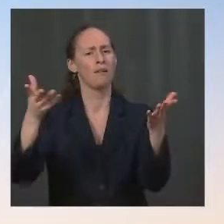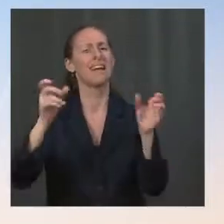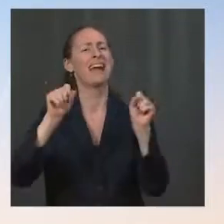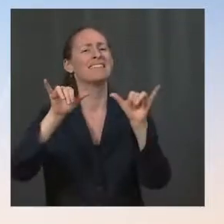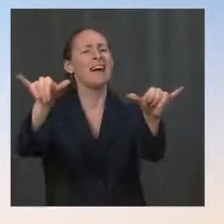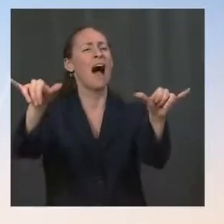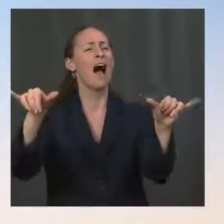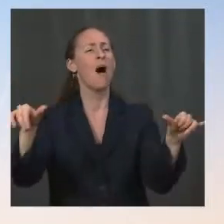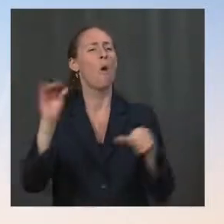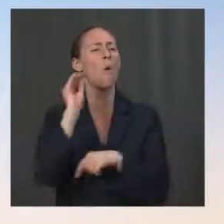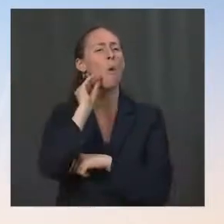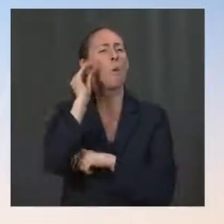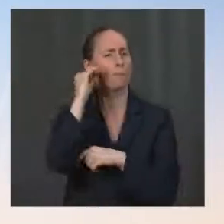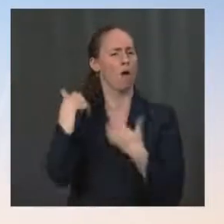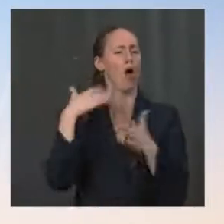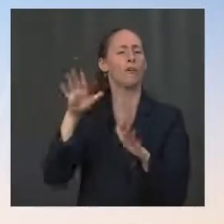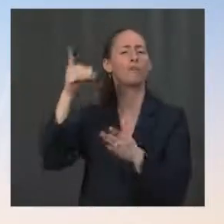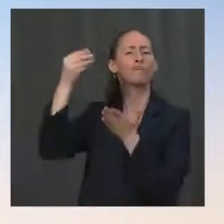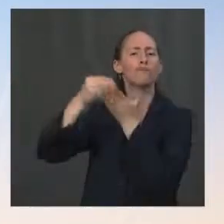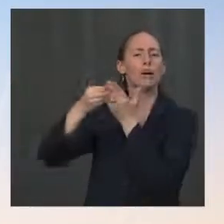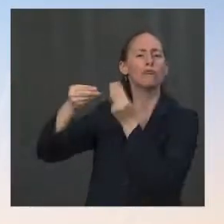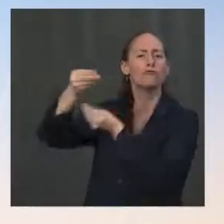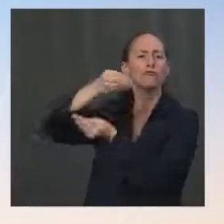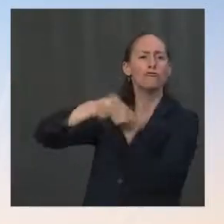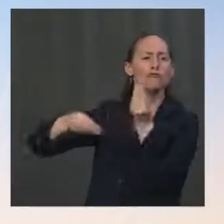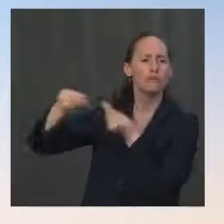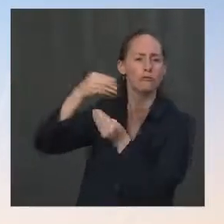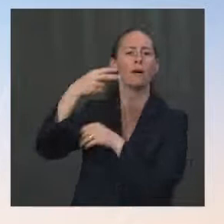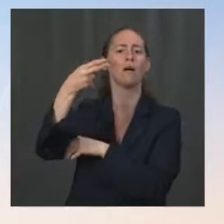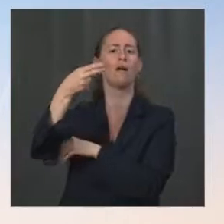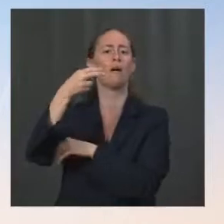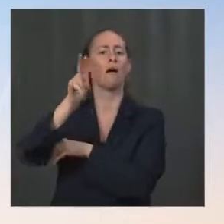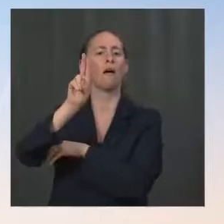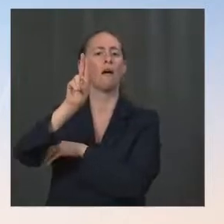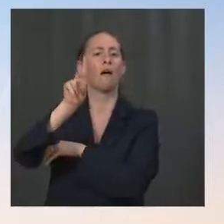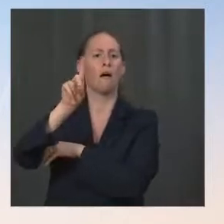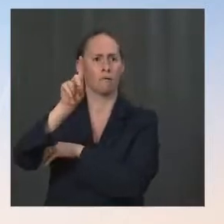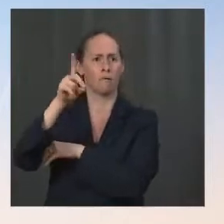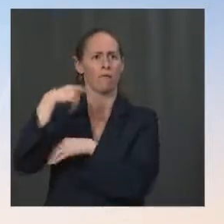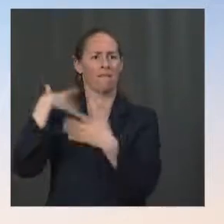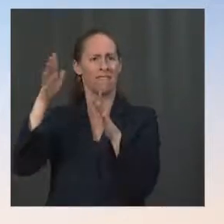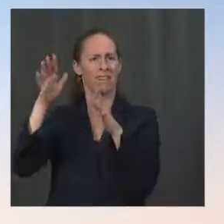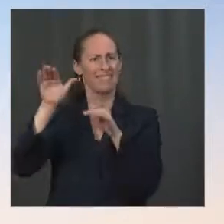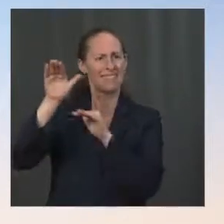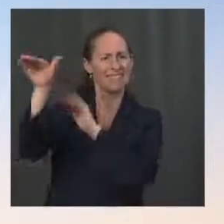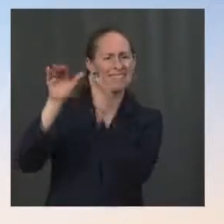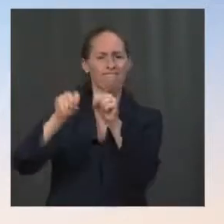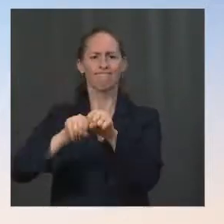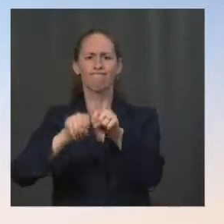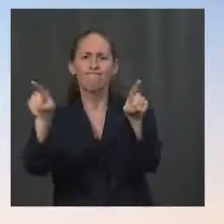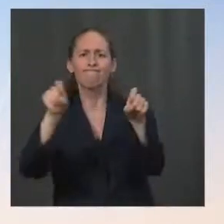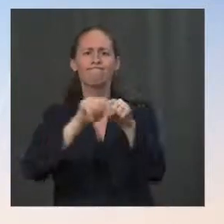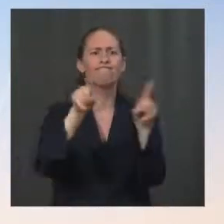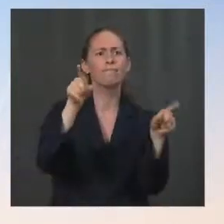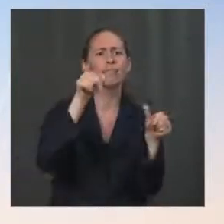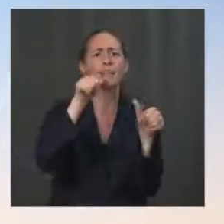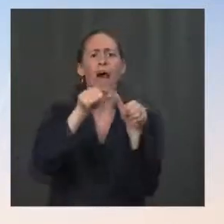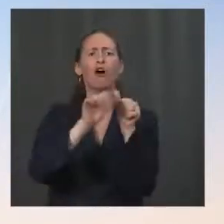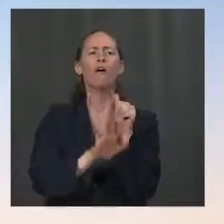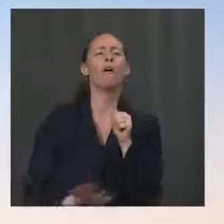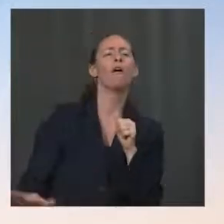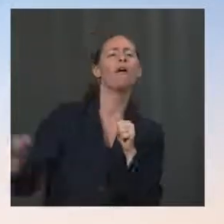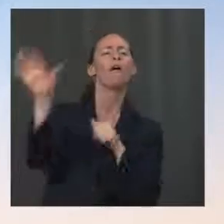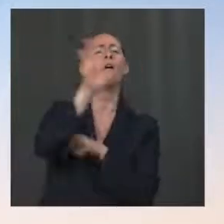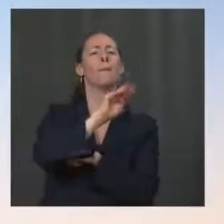Treasury and the Secretary of HUD sent a letter calling on all governors, mayors, county officials to put in place their own moratoria.